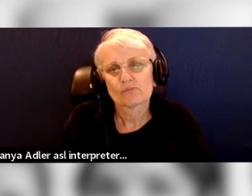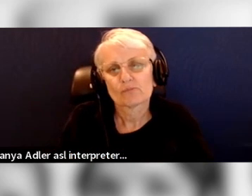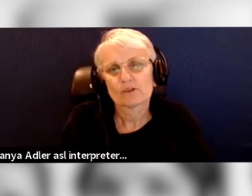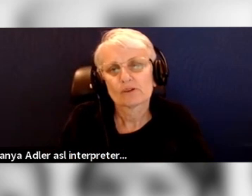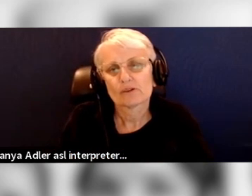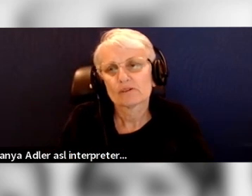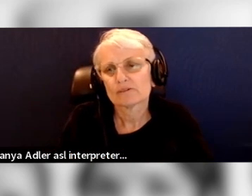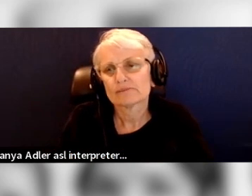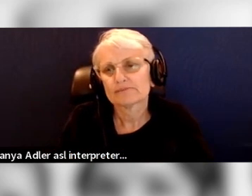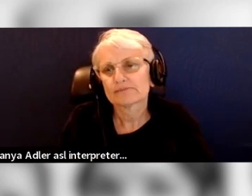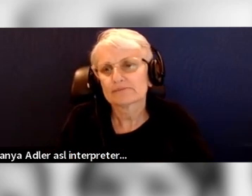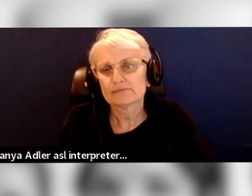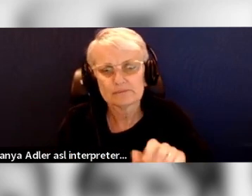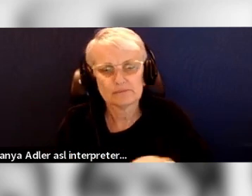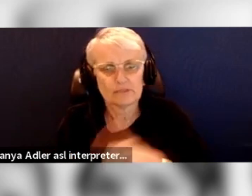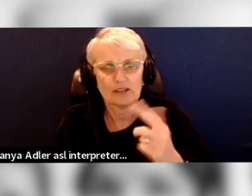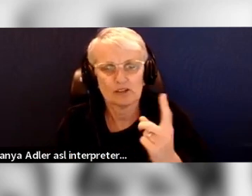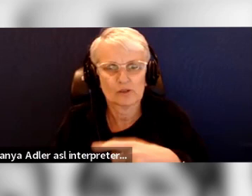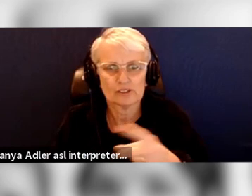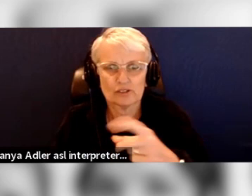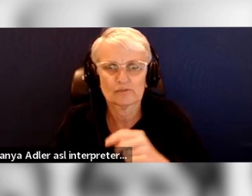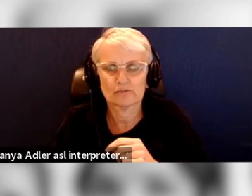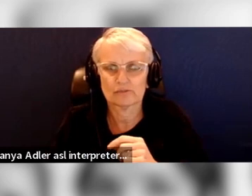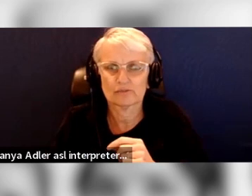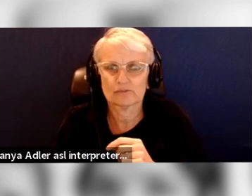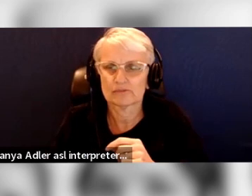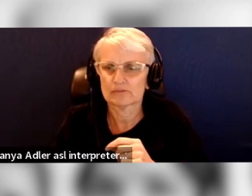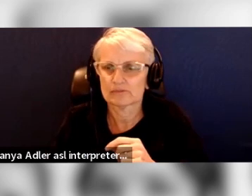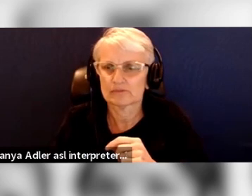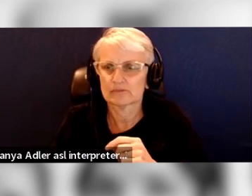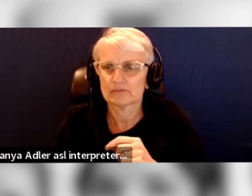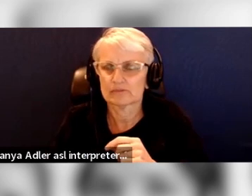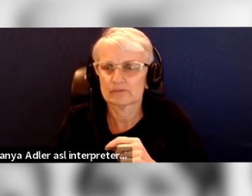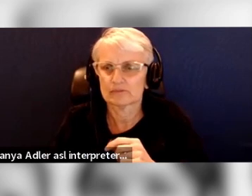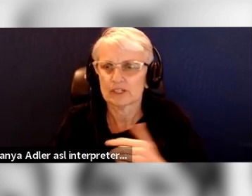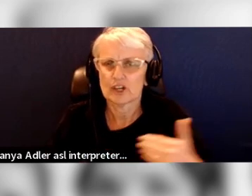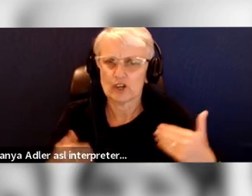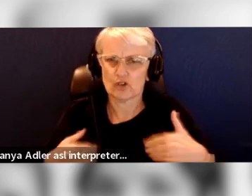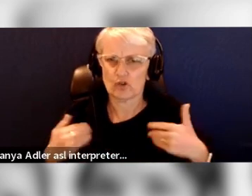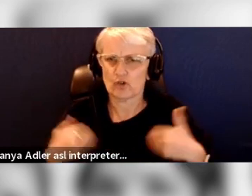I'm just seeing a question that has popped into the chat asking, what age are youth considered?